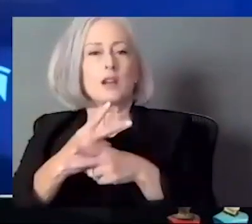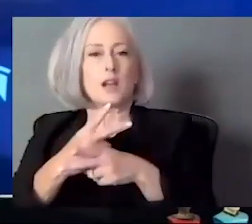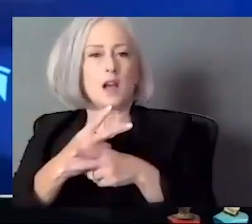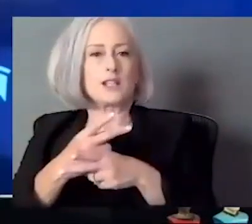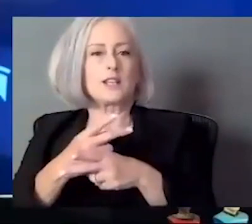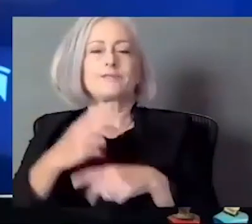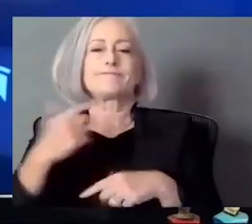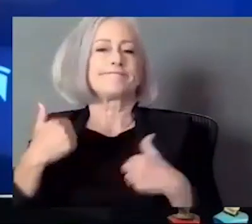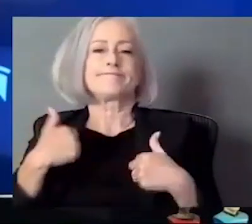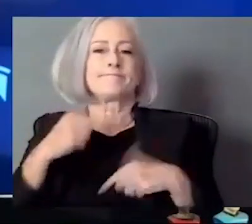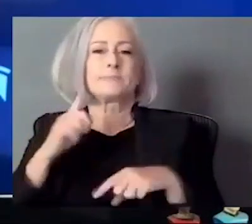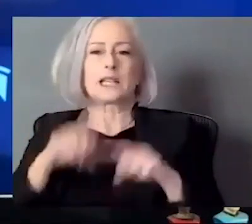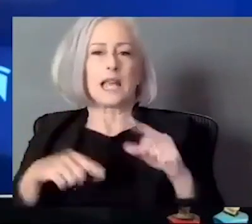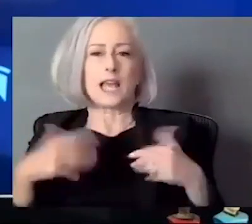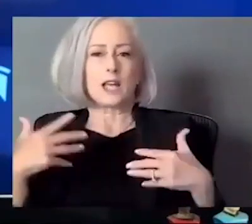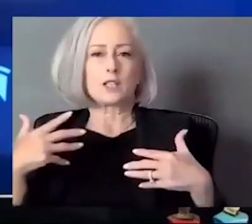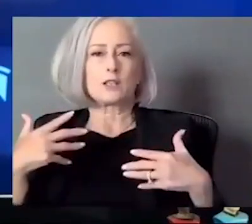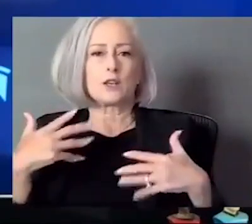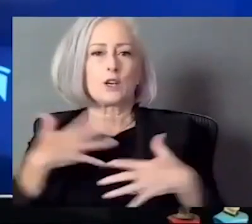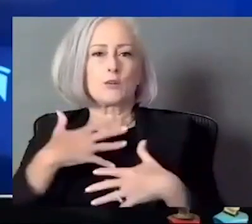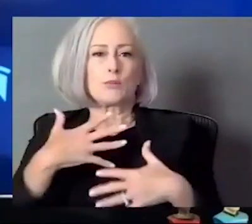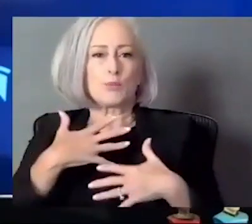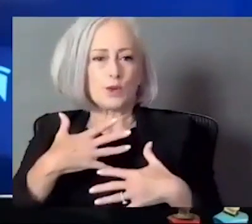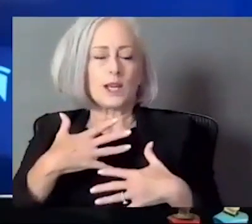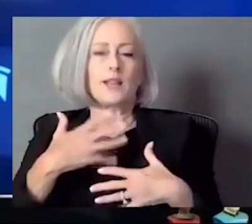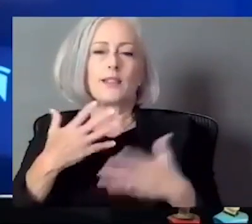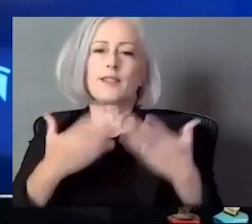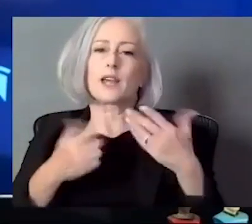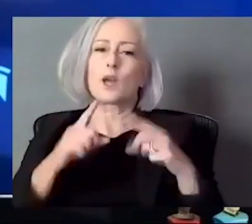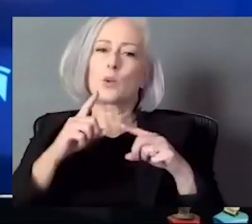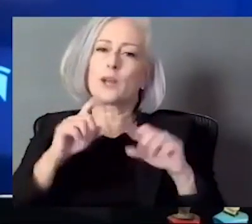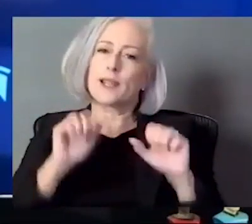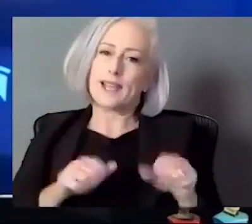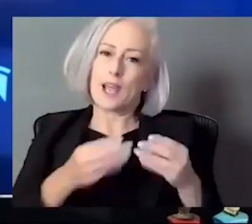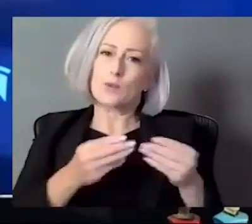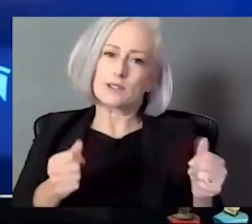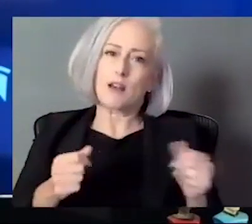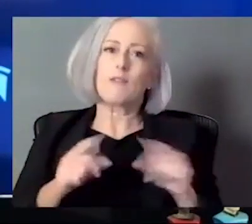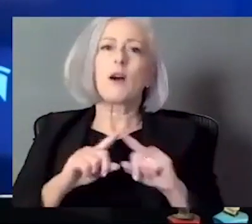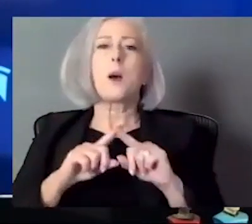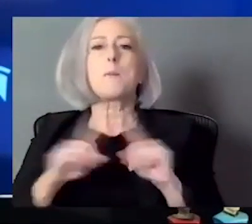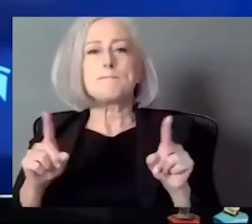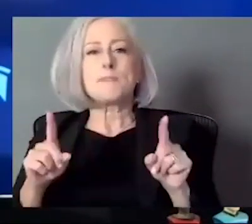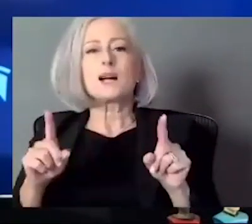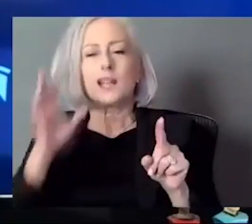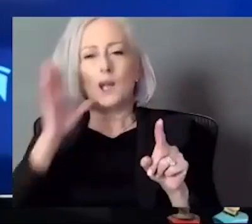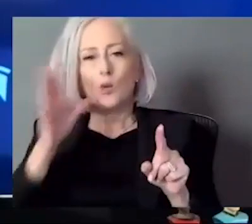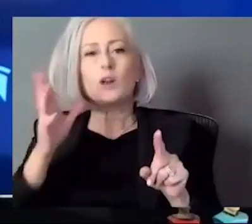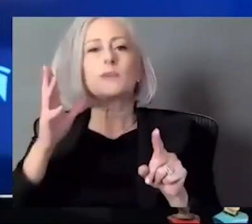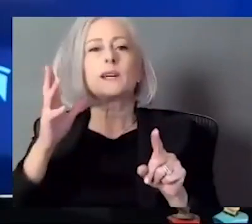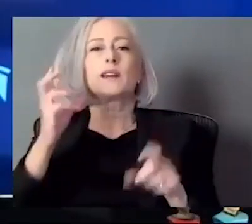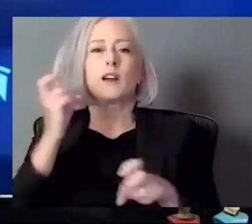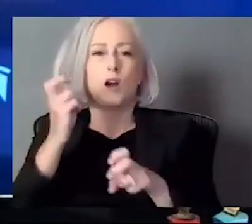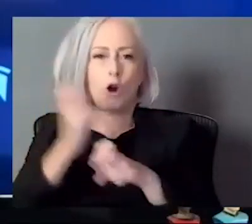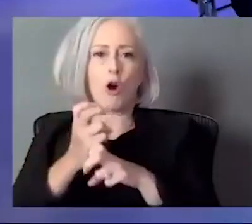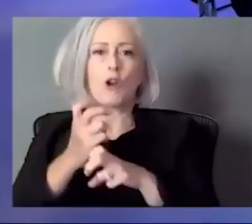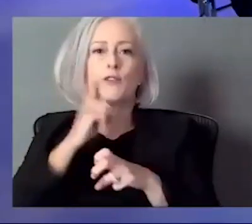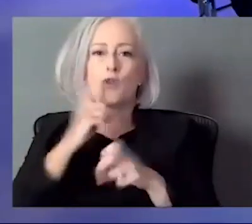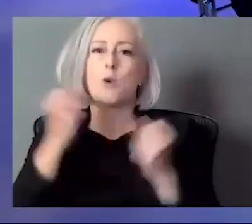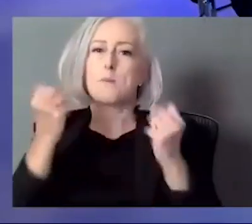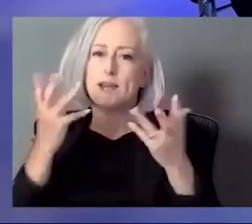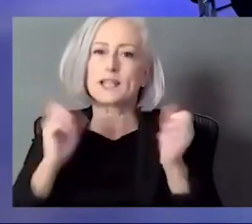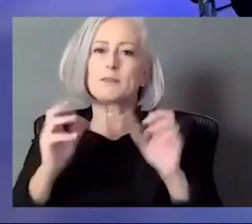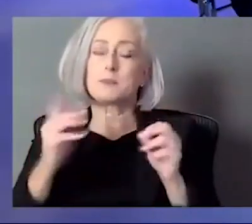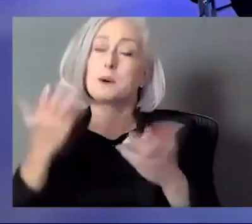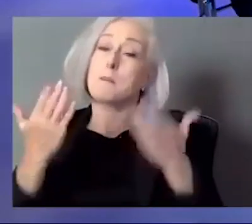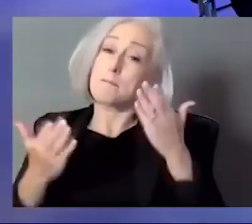from the initial insult, that's going to be tough for a lot of people for really maybe all their lives. Thank you for making that I